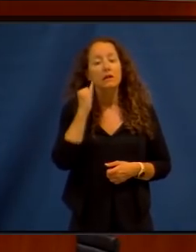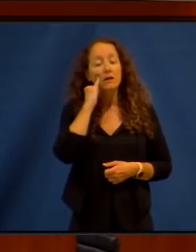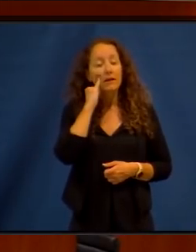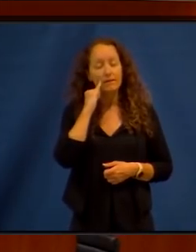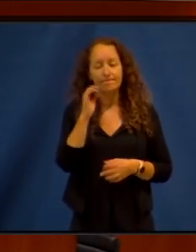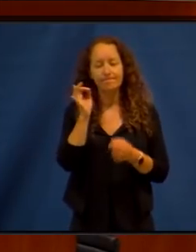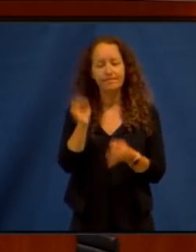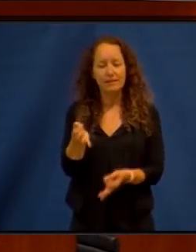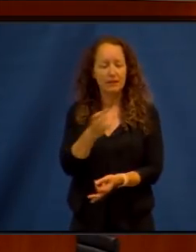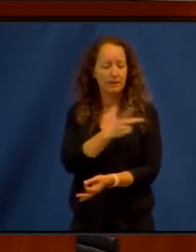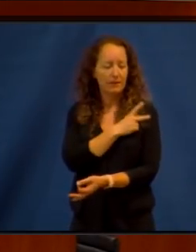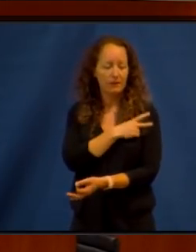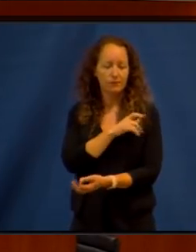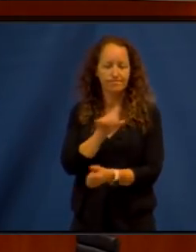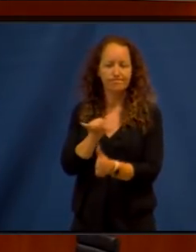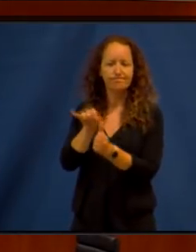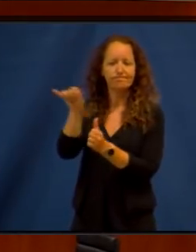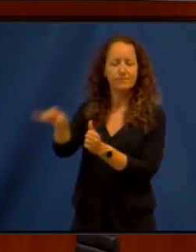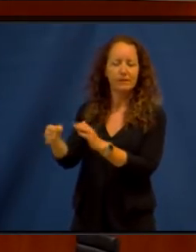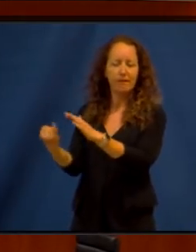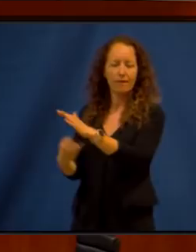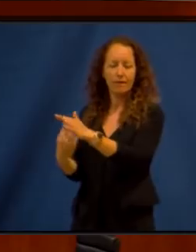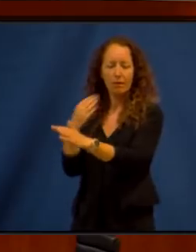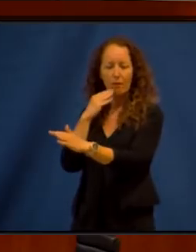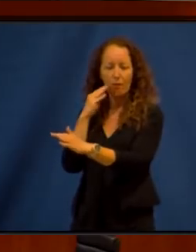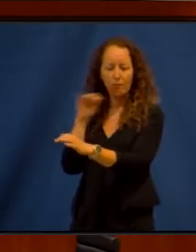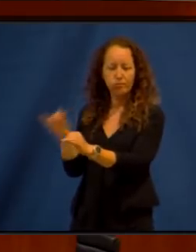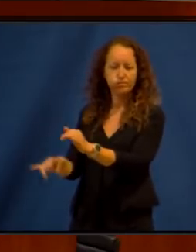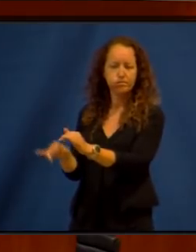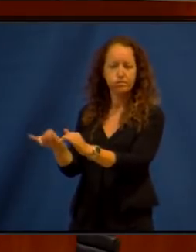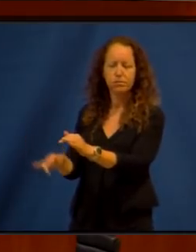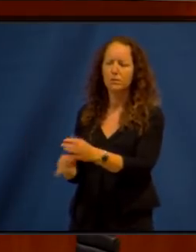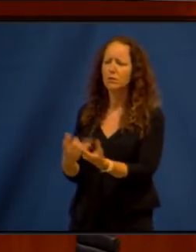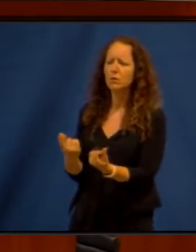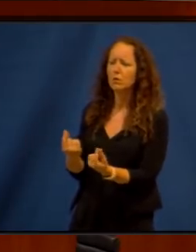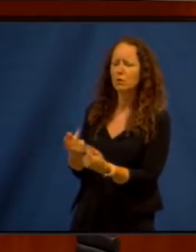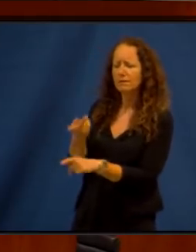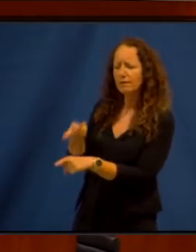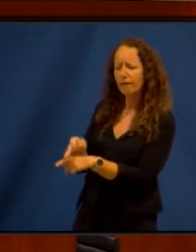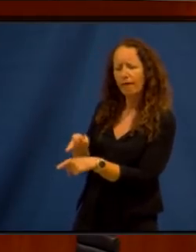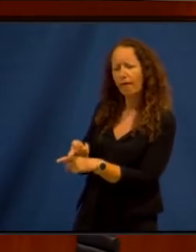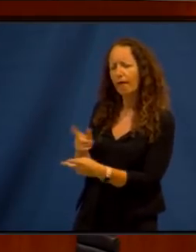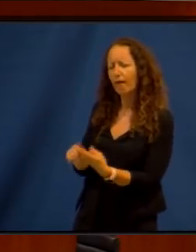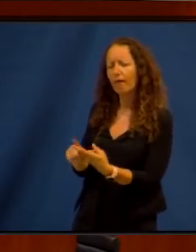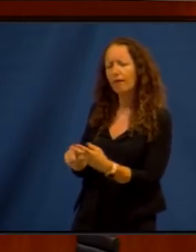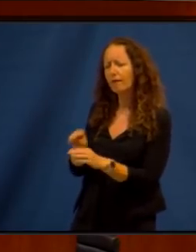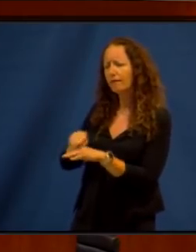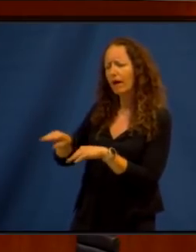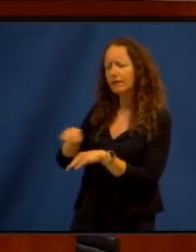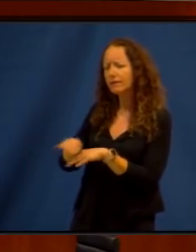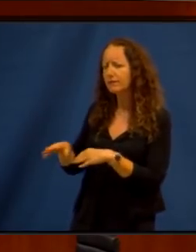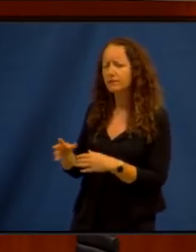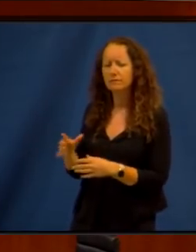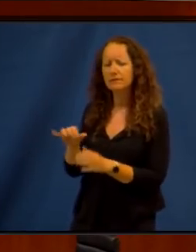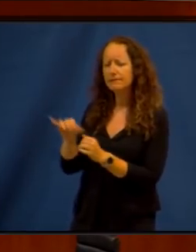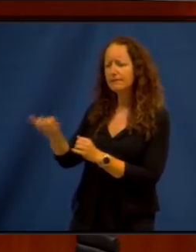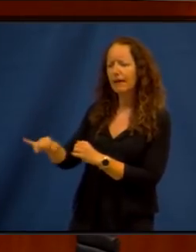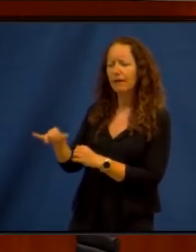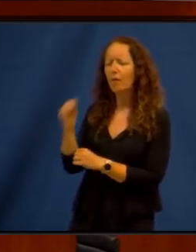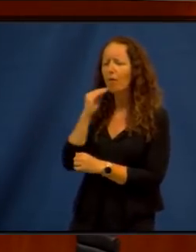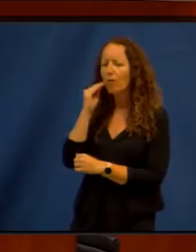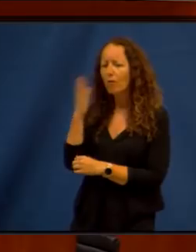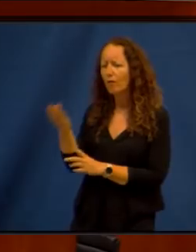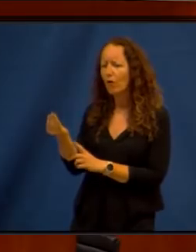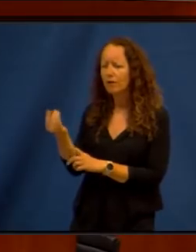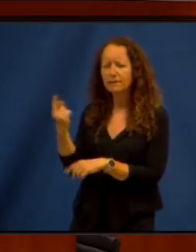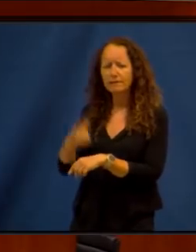self-isolate at home, what kind of care or advice do you give those patients for the 14-day or longer period that